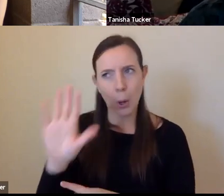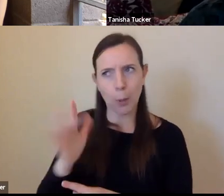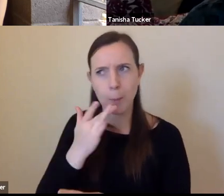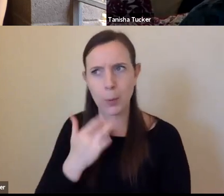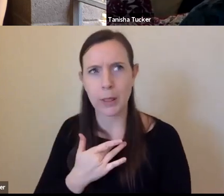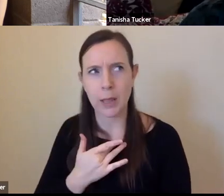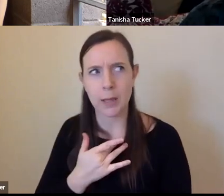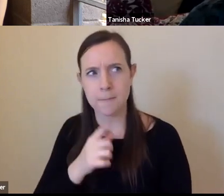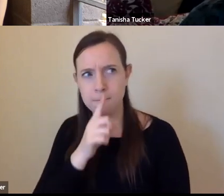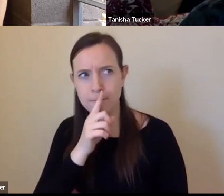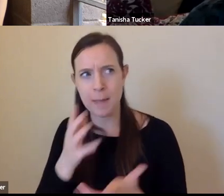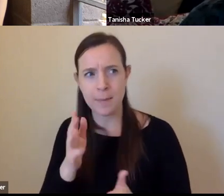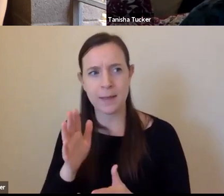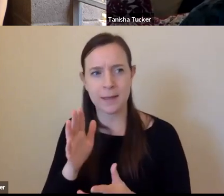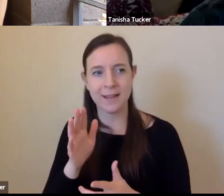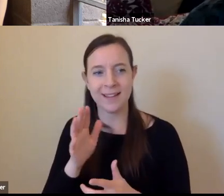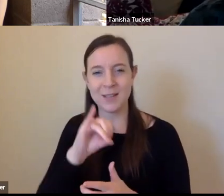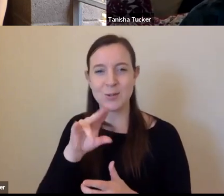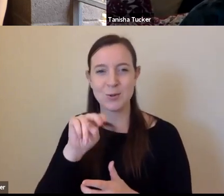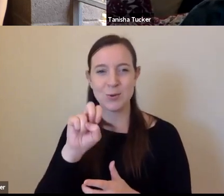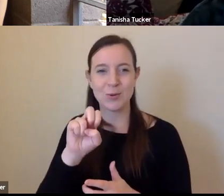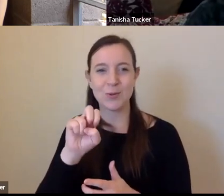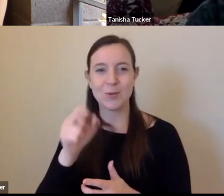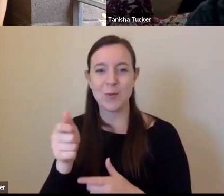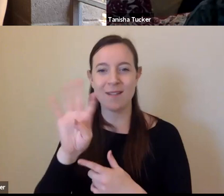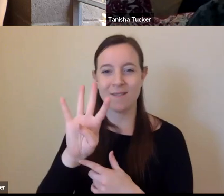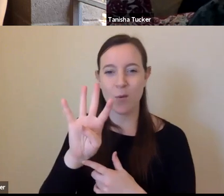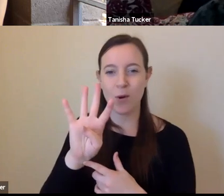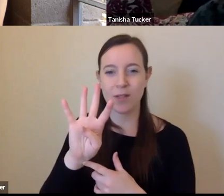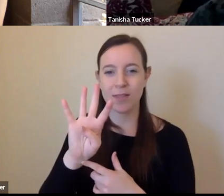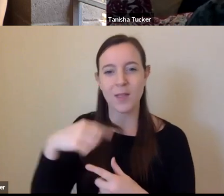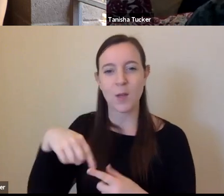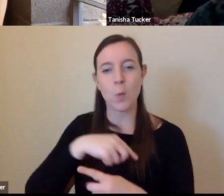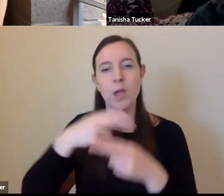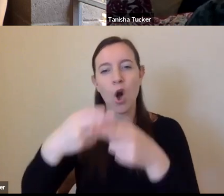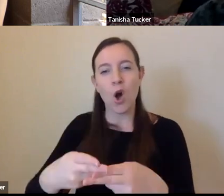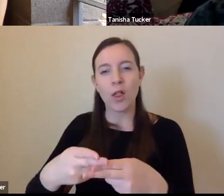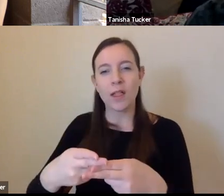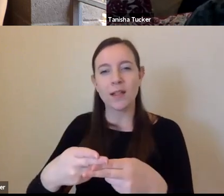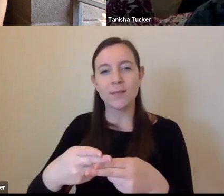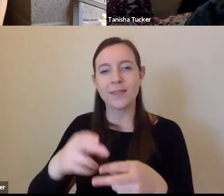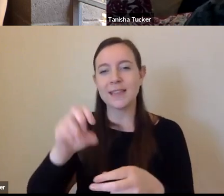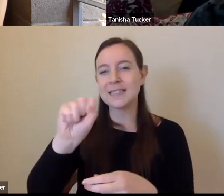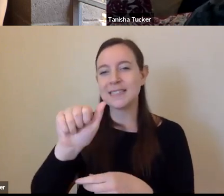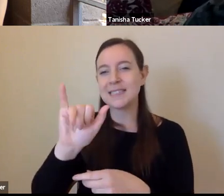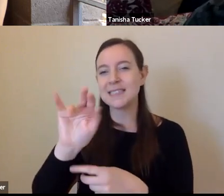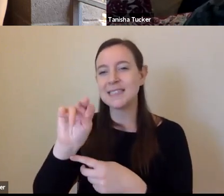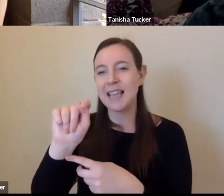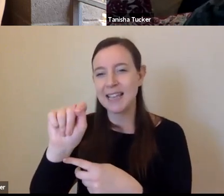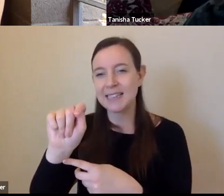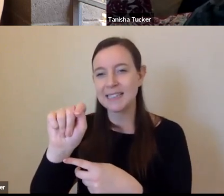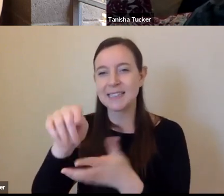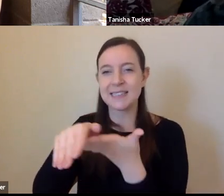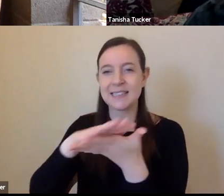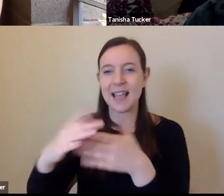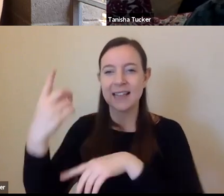if it was the 24th. Or could have been just what we call the Saint Day, El Dia de su Santo. So, and she obviously celebrated Dia de San